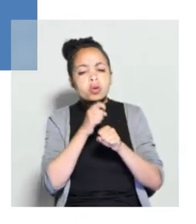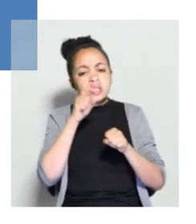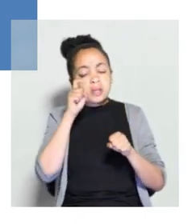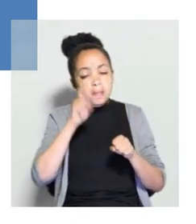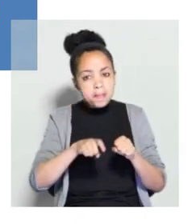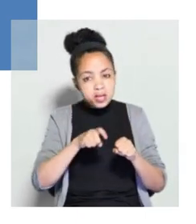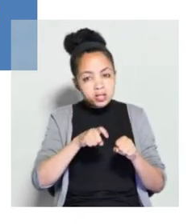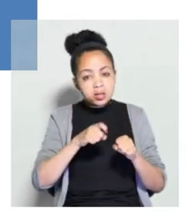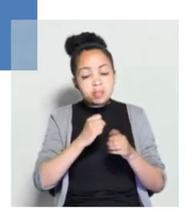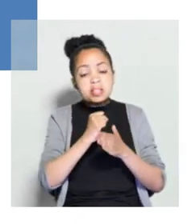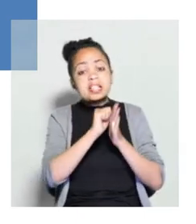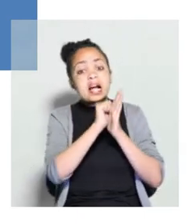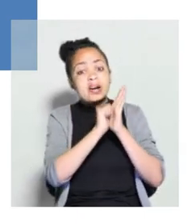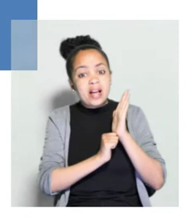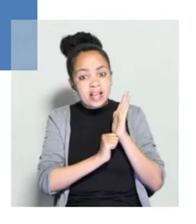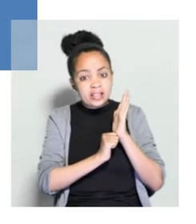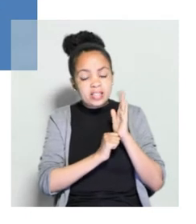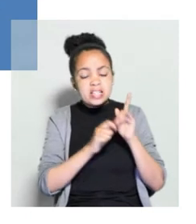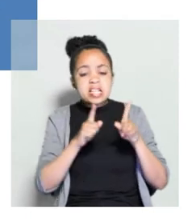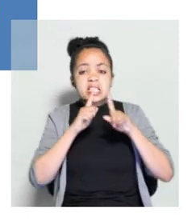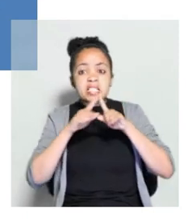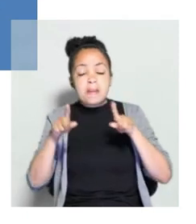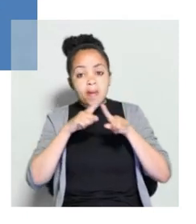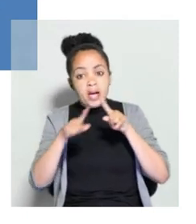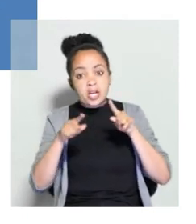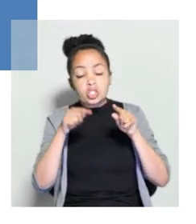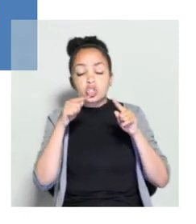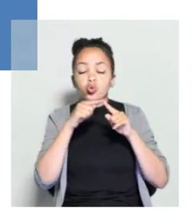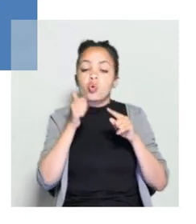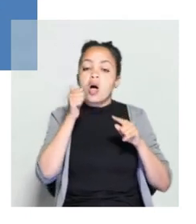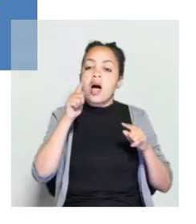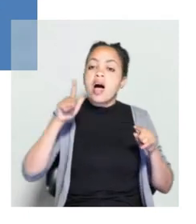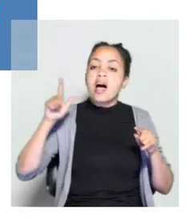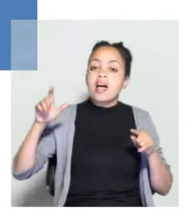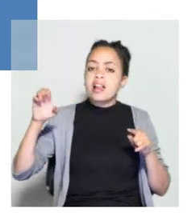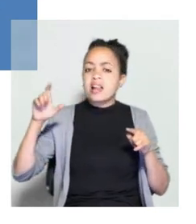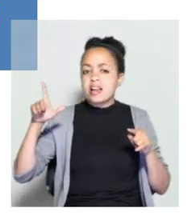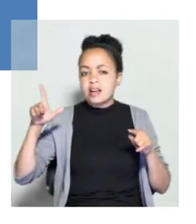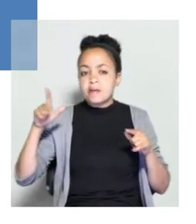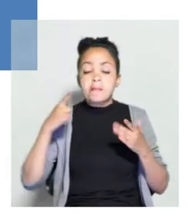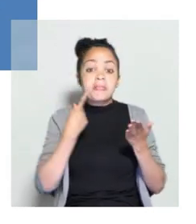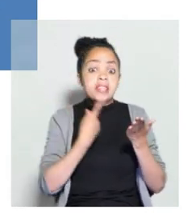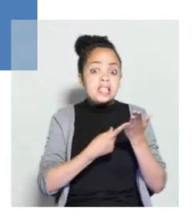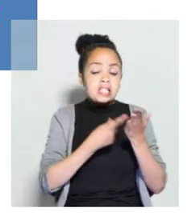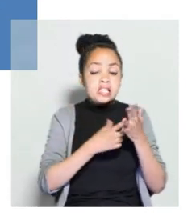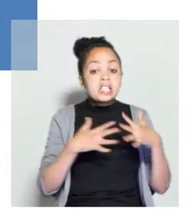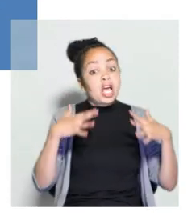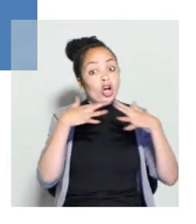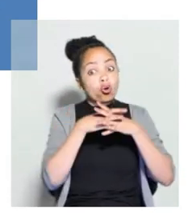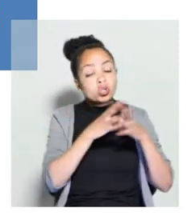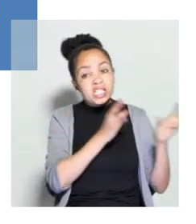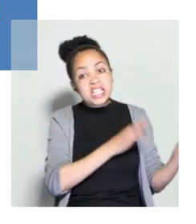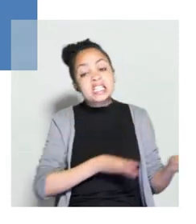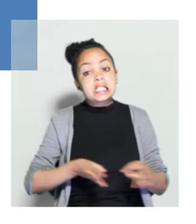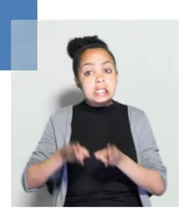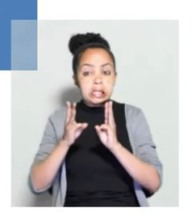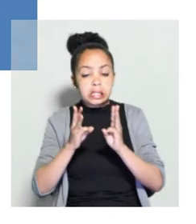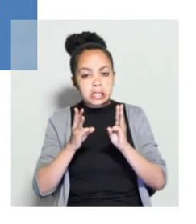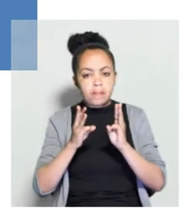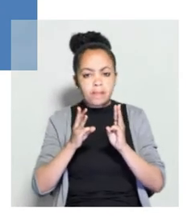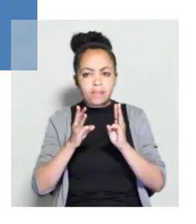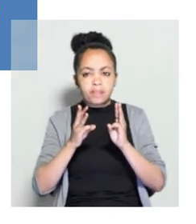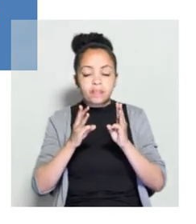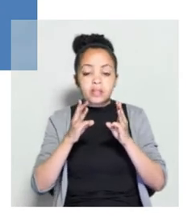be segregated. Separation into allele. He used this a crossing system.